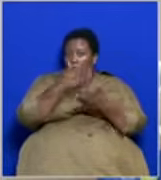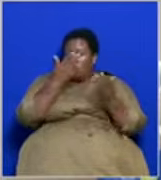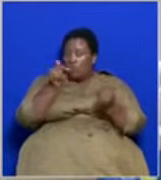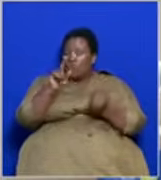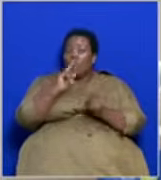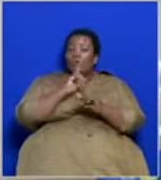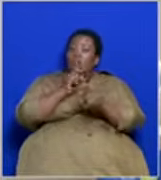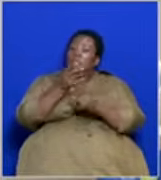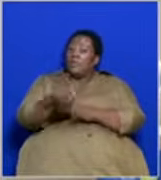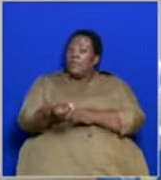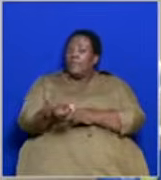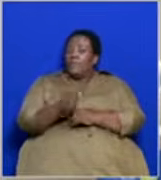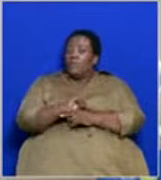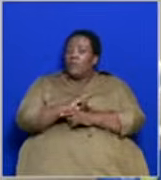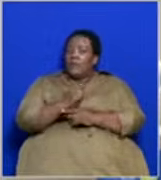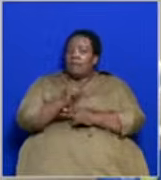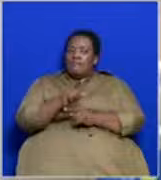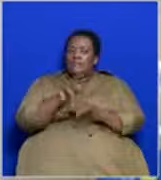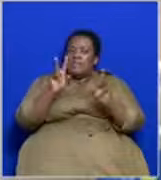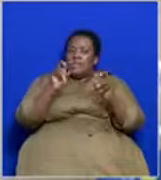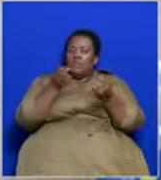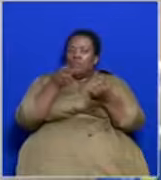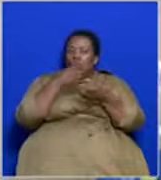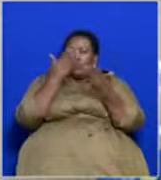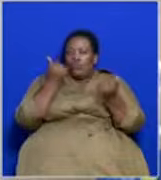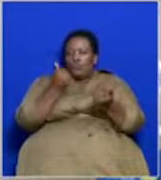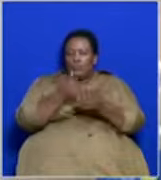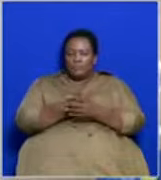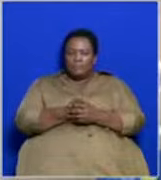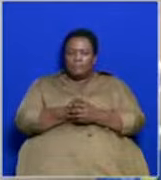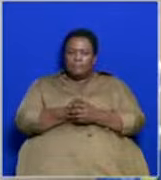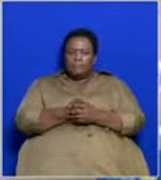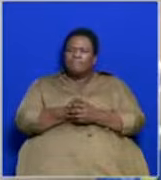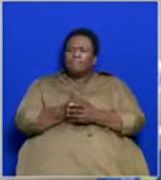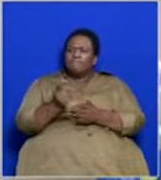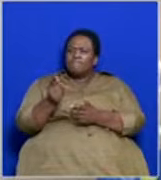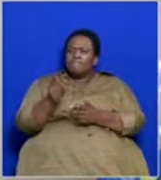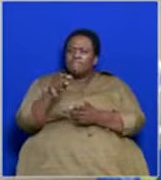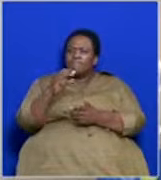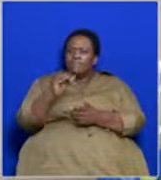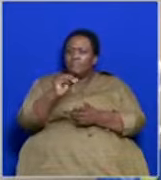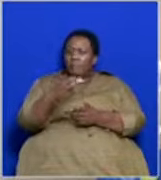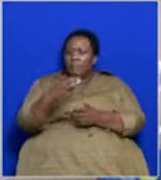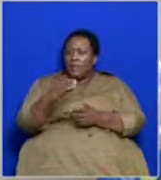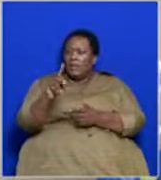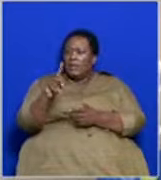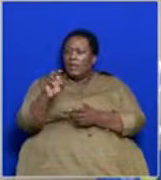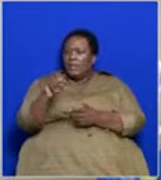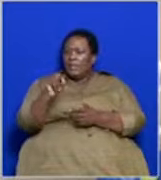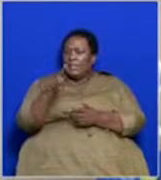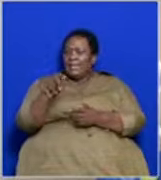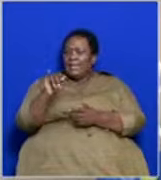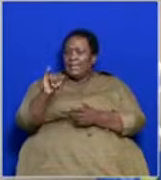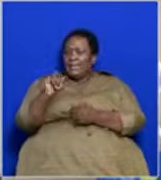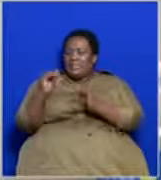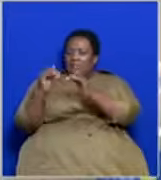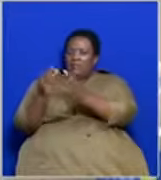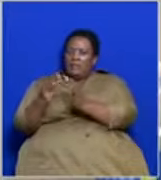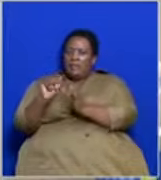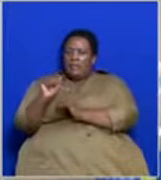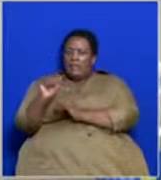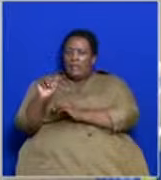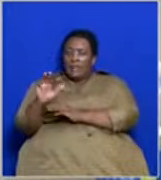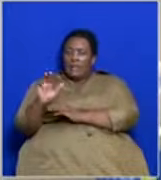these matters. Constable Mackenzie, in brackets A9, will state that he was on duty